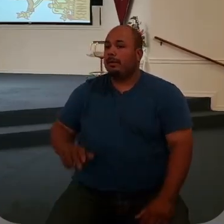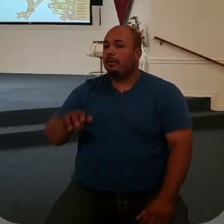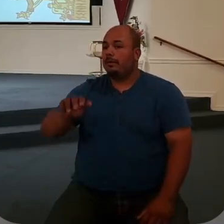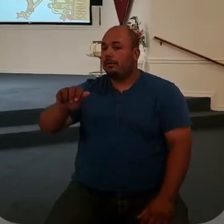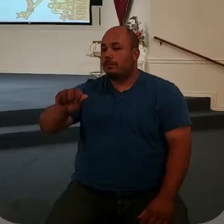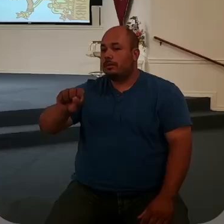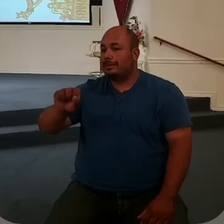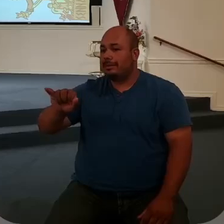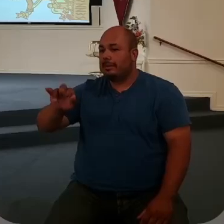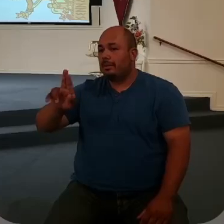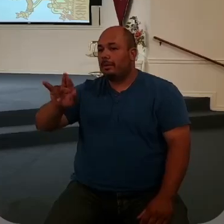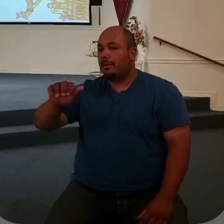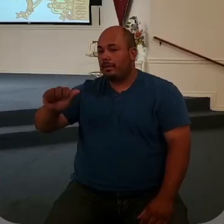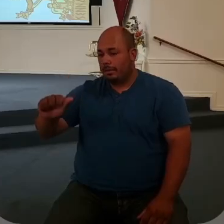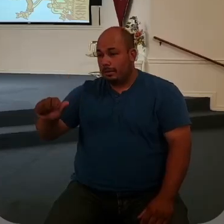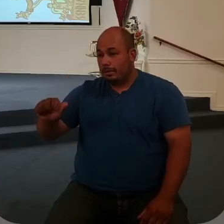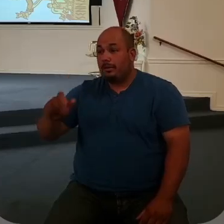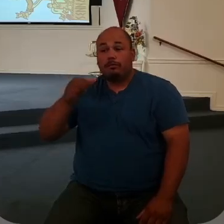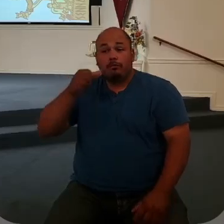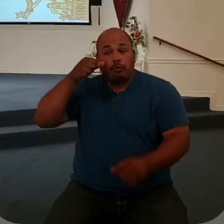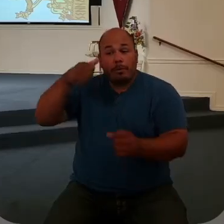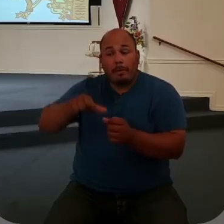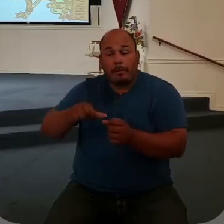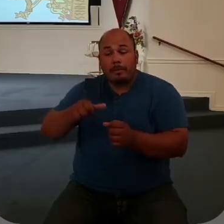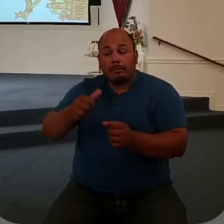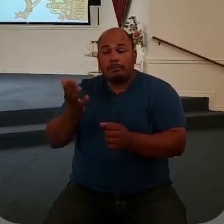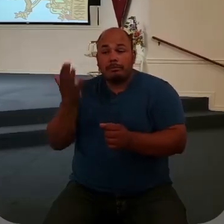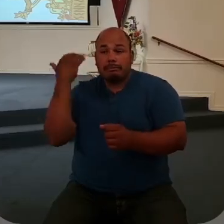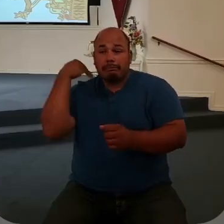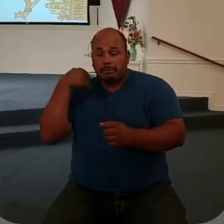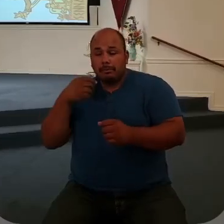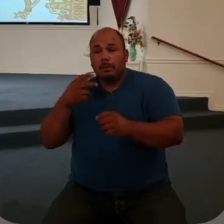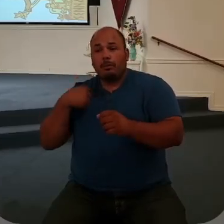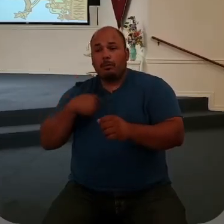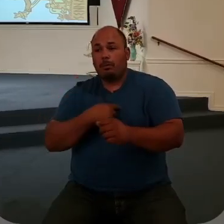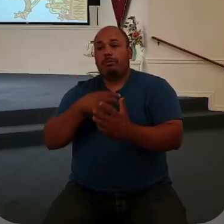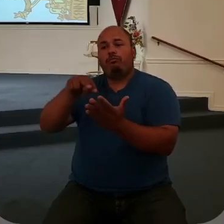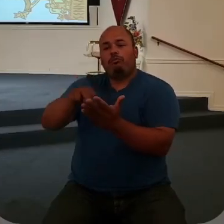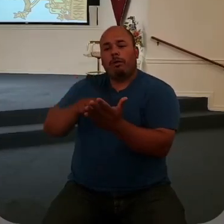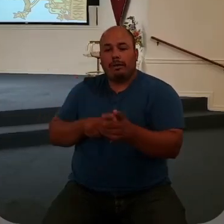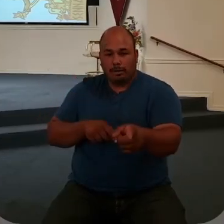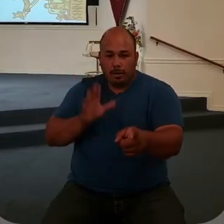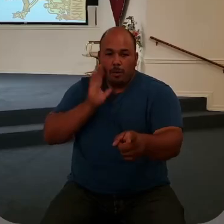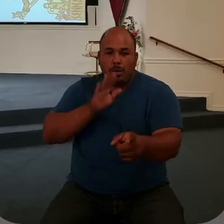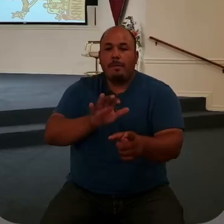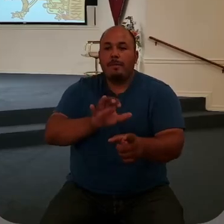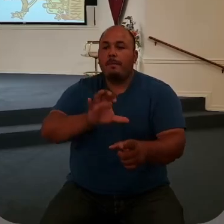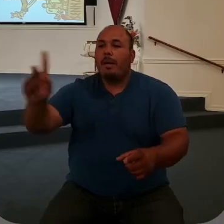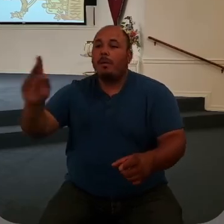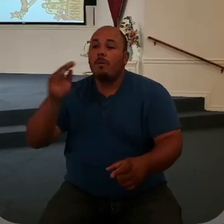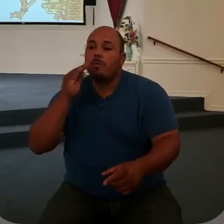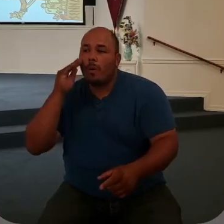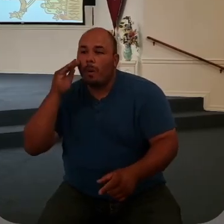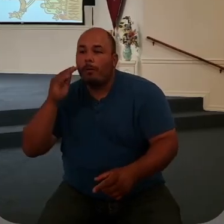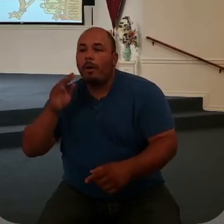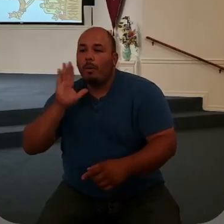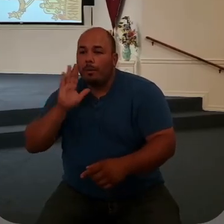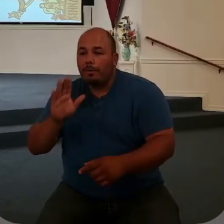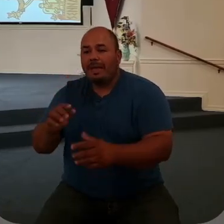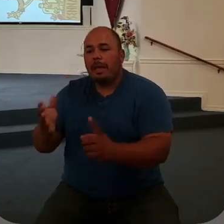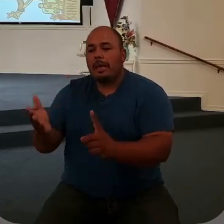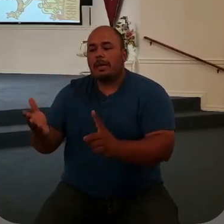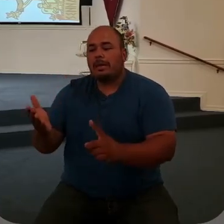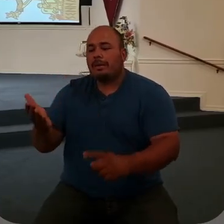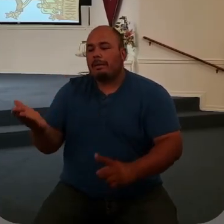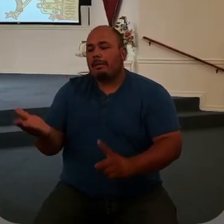back in chapter 19, verse 7, that the king of Assyria would return to his own country and there be cut down with the sword. As it turns out, his